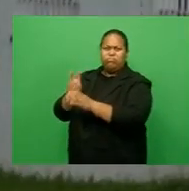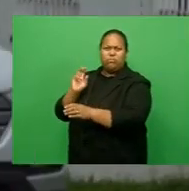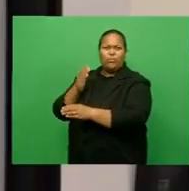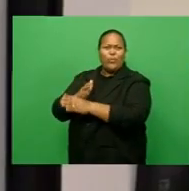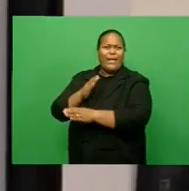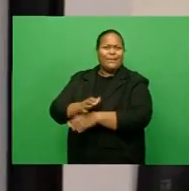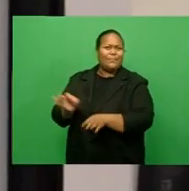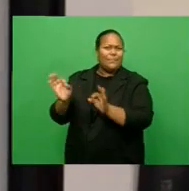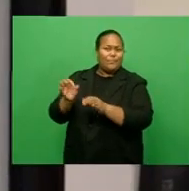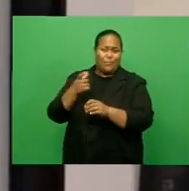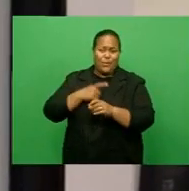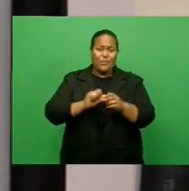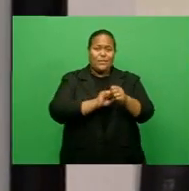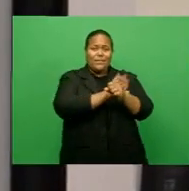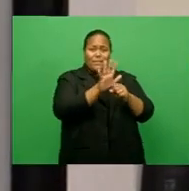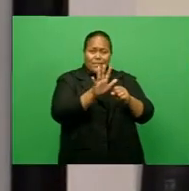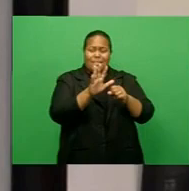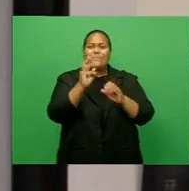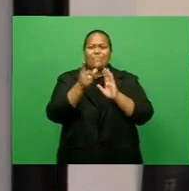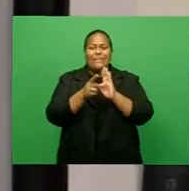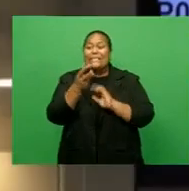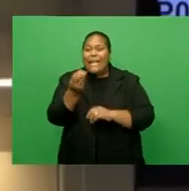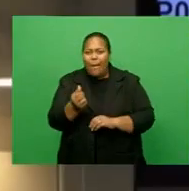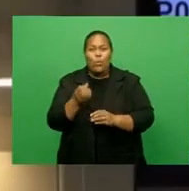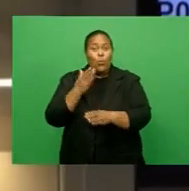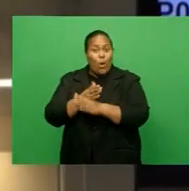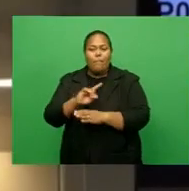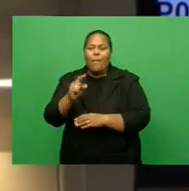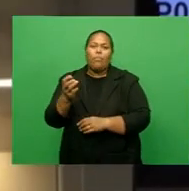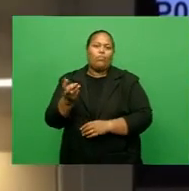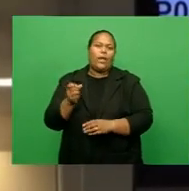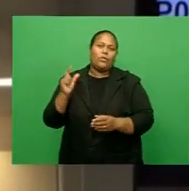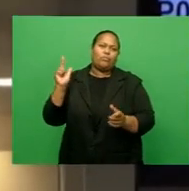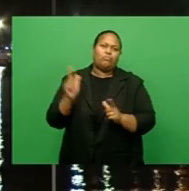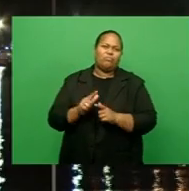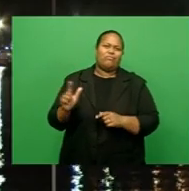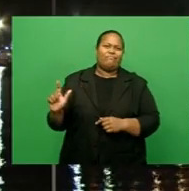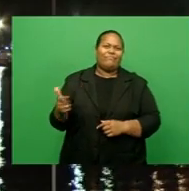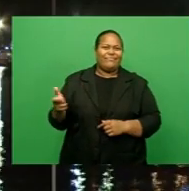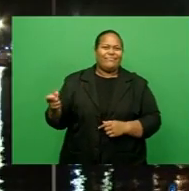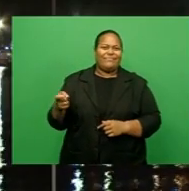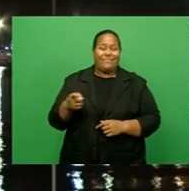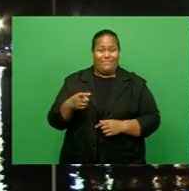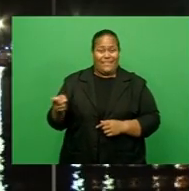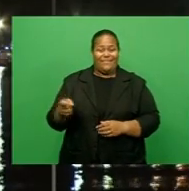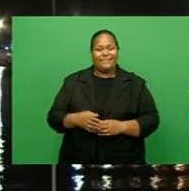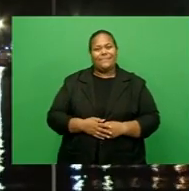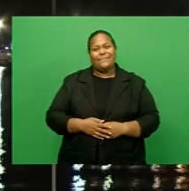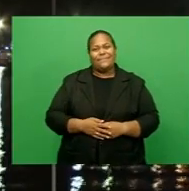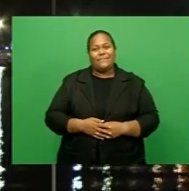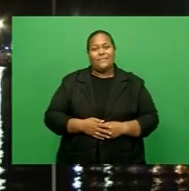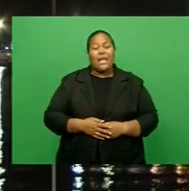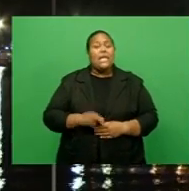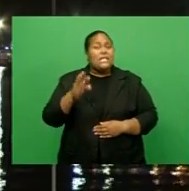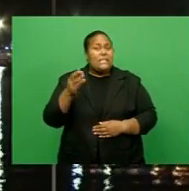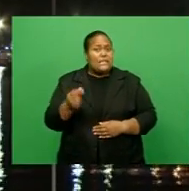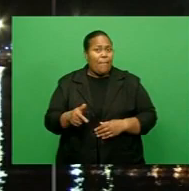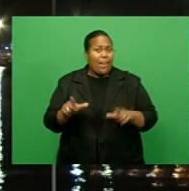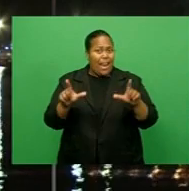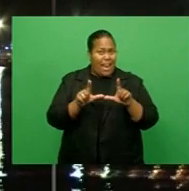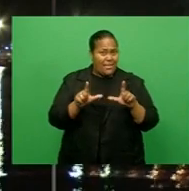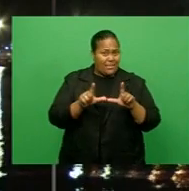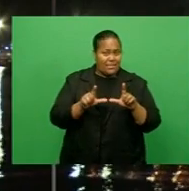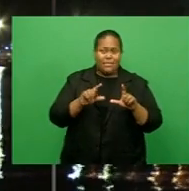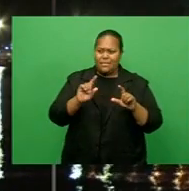either due to job losses or pay cuts. Kelly Vadala, FBC News. Unlicensed electrical contractors are now colluding